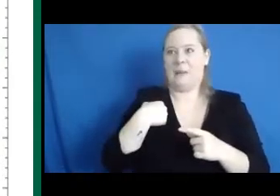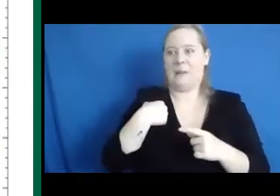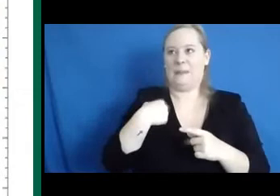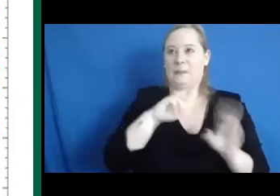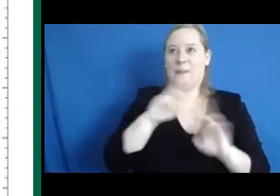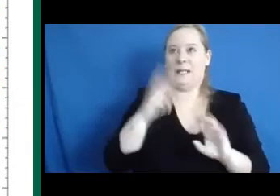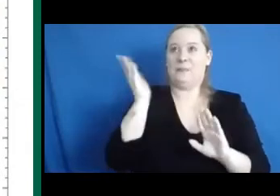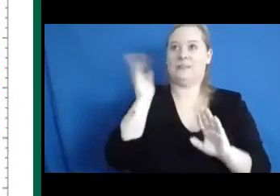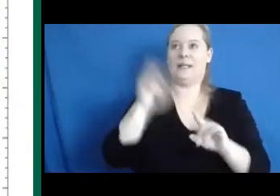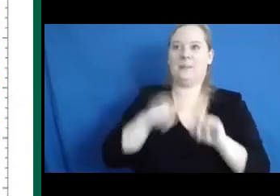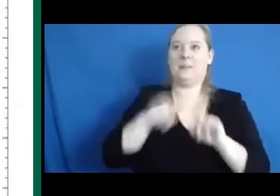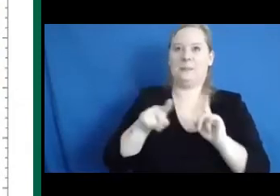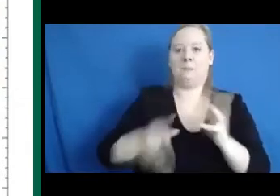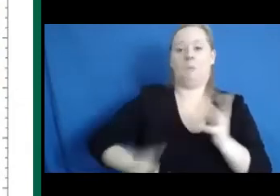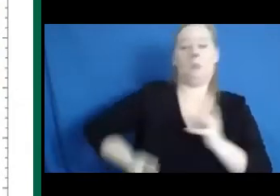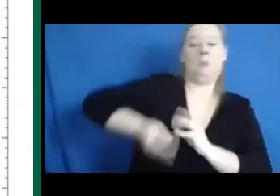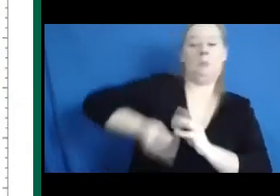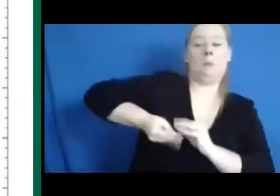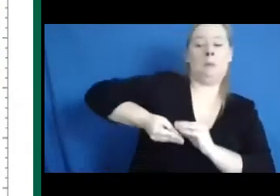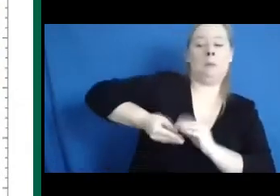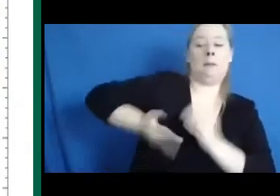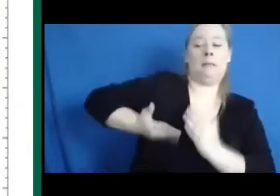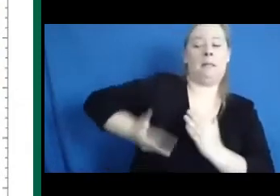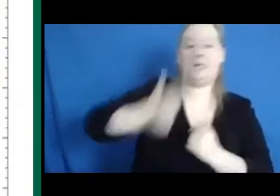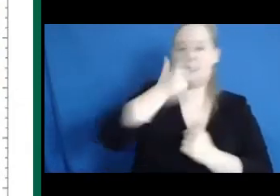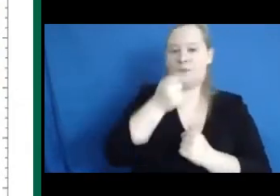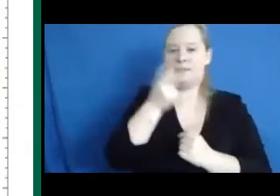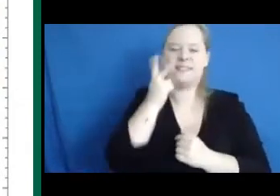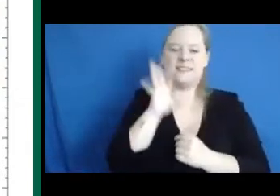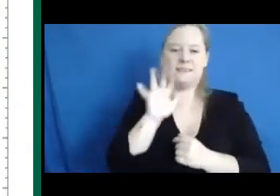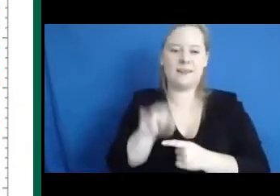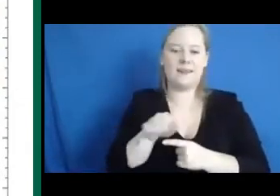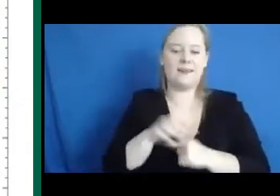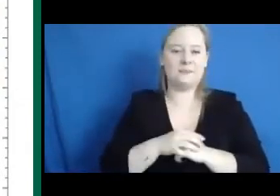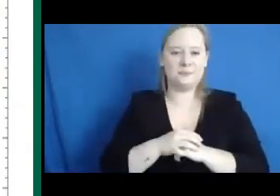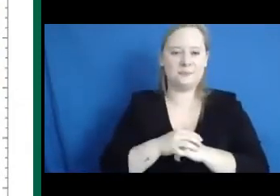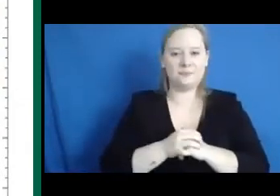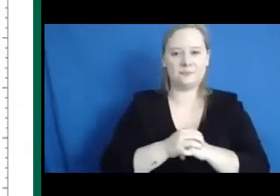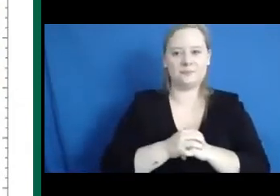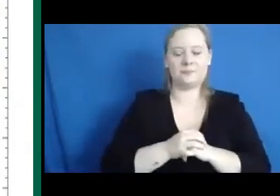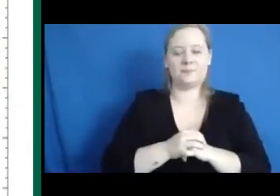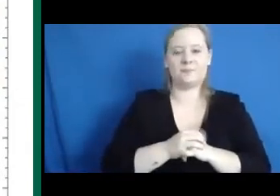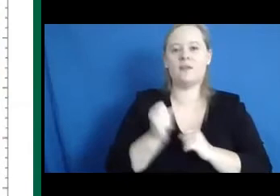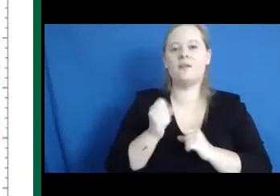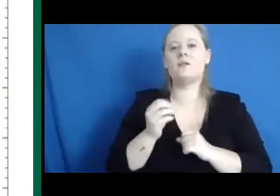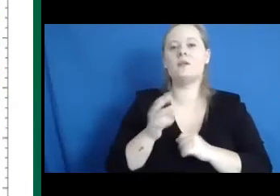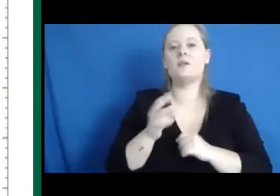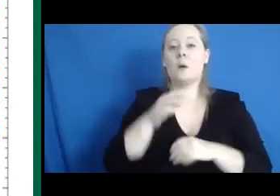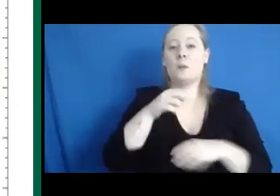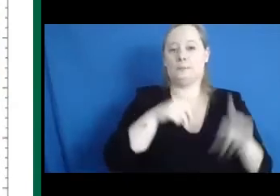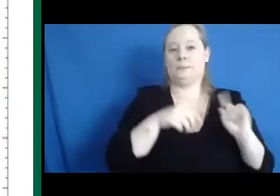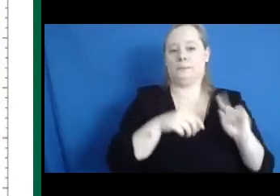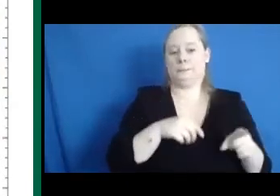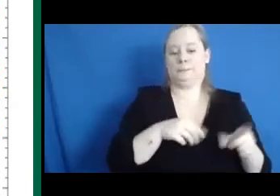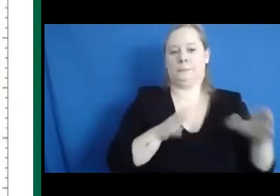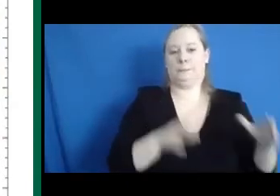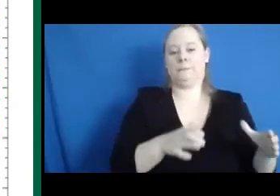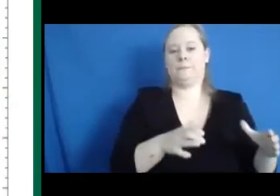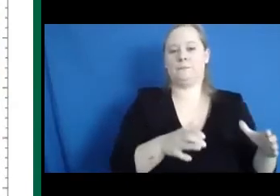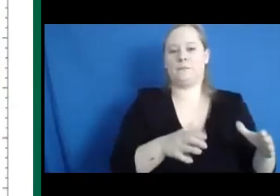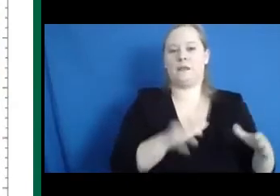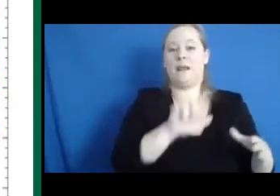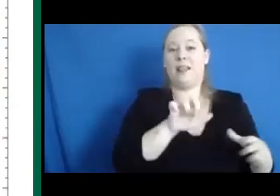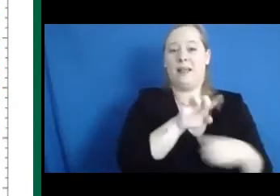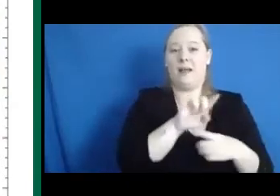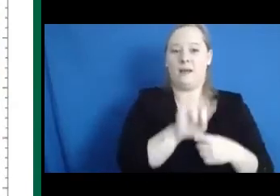oh, maybe people would be interested in seeing these lead concentrations. And so in the Aztec Reservoir, lead right